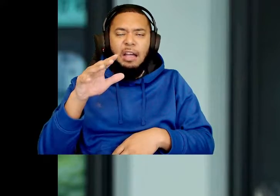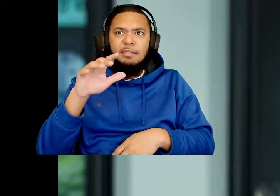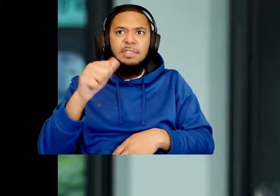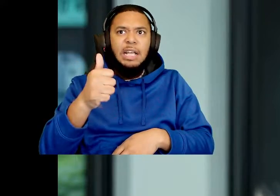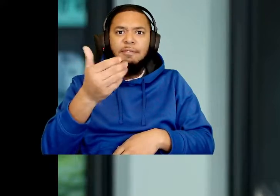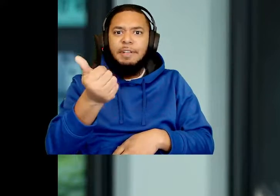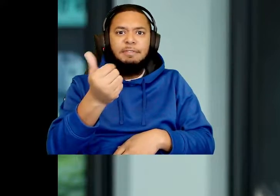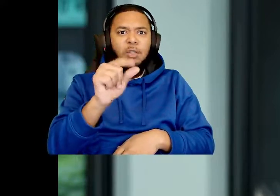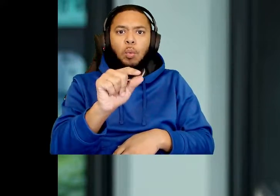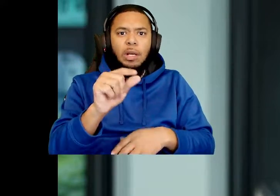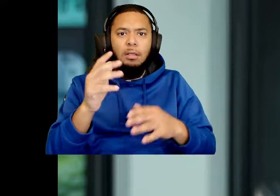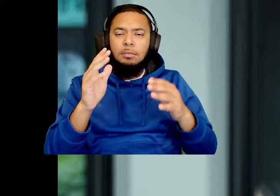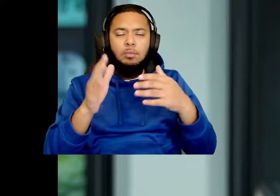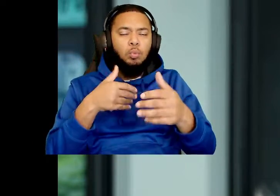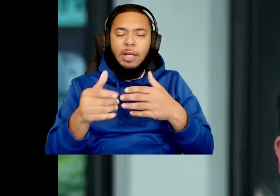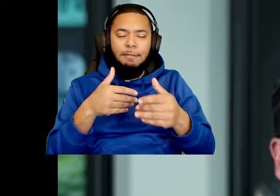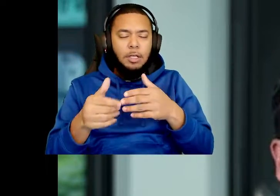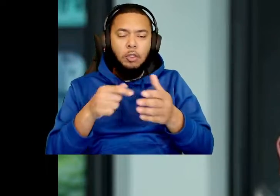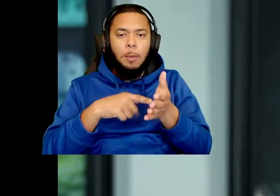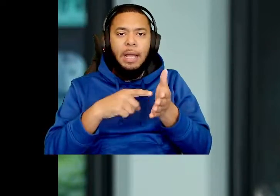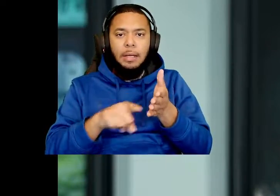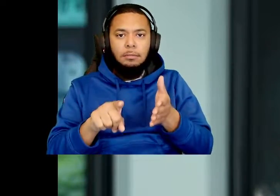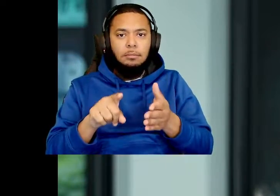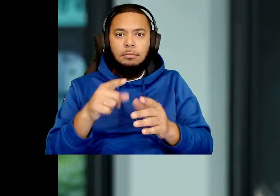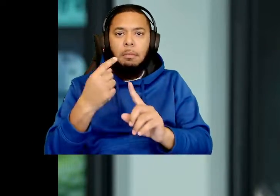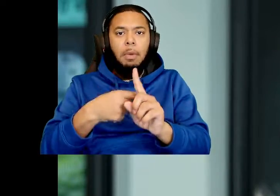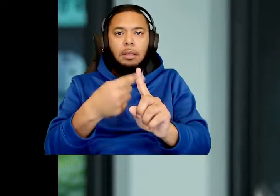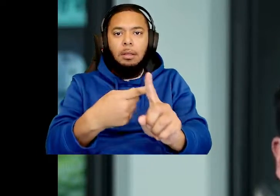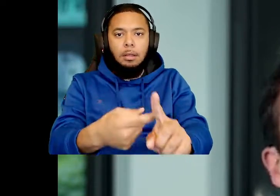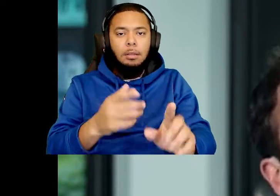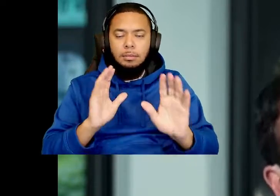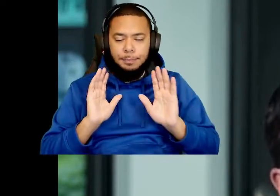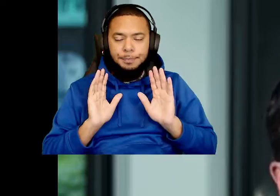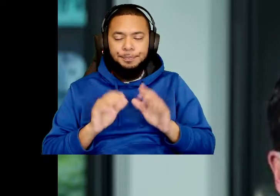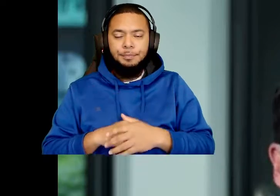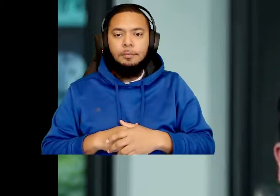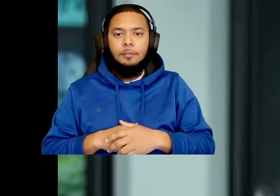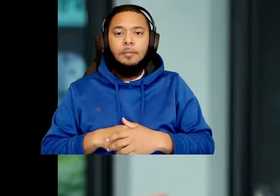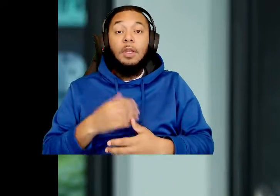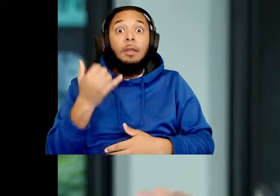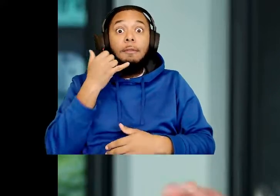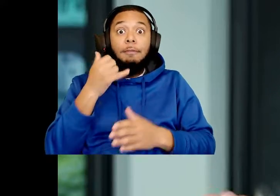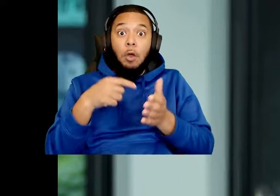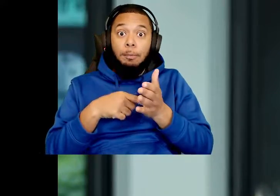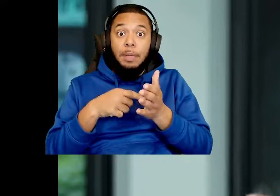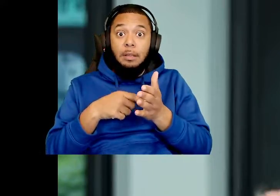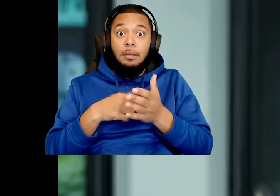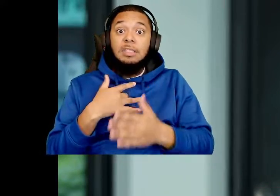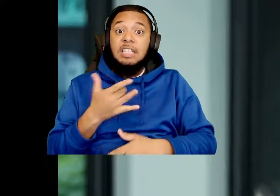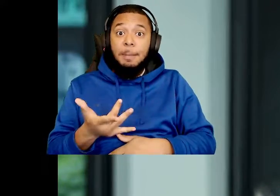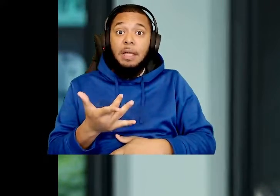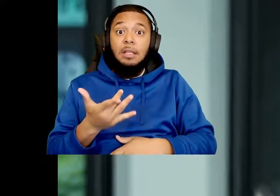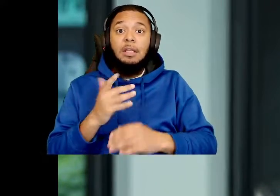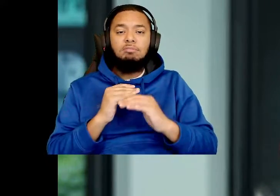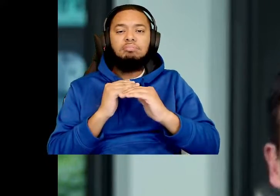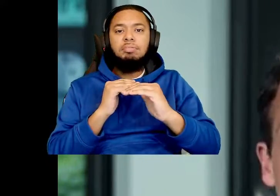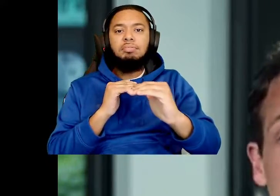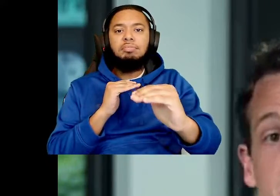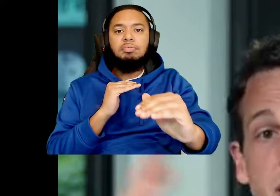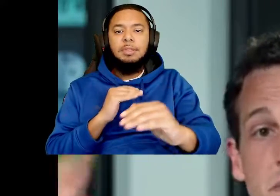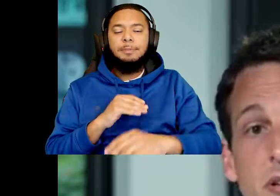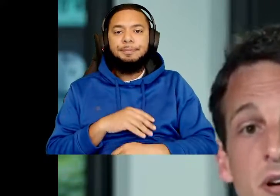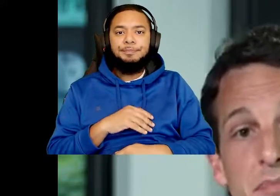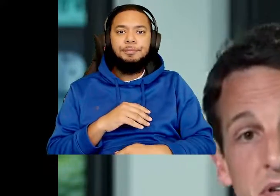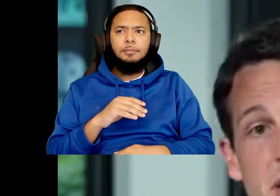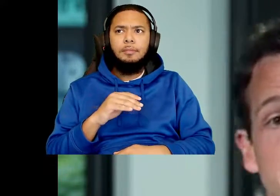same every month. It's like clockwork. You can think about your phone bill. Your phone bill is typically the same, unless